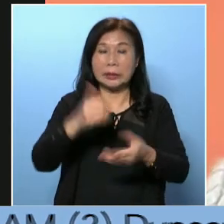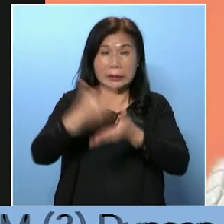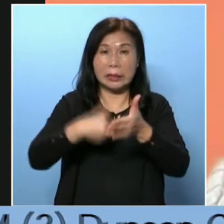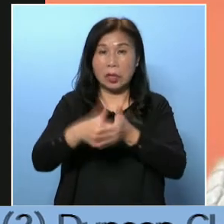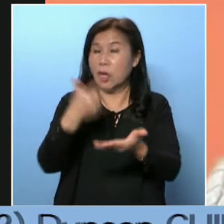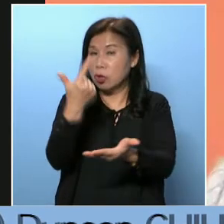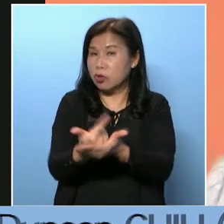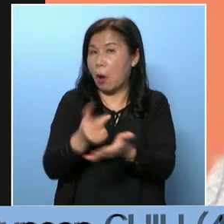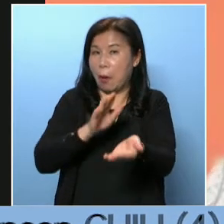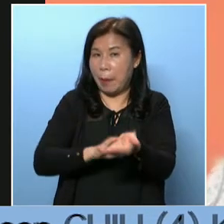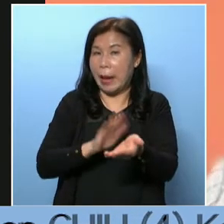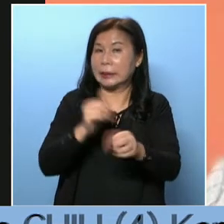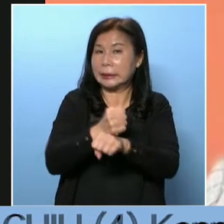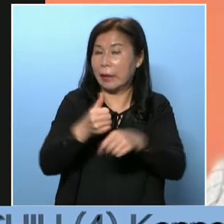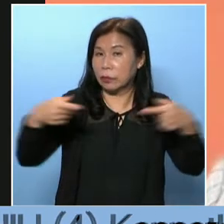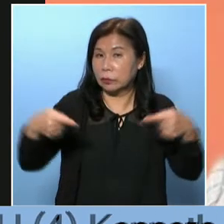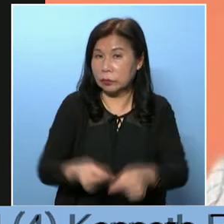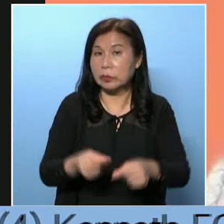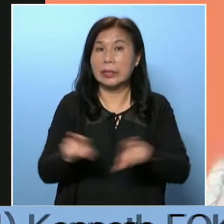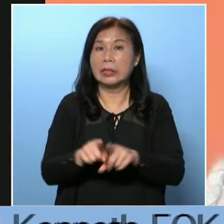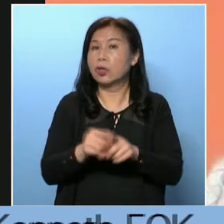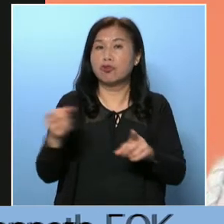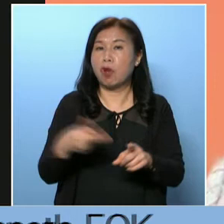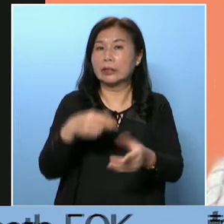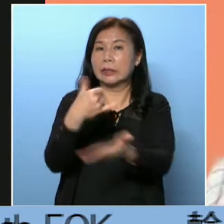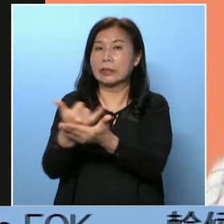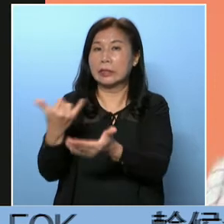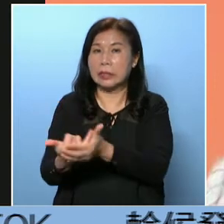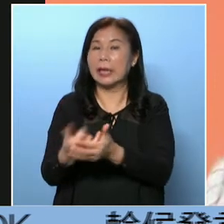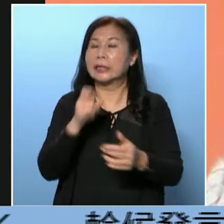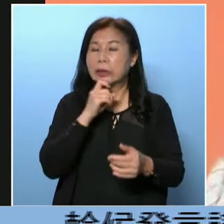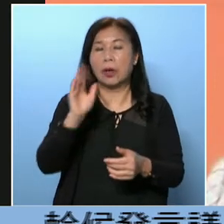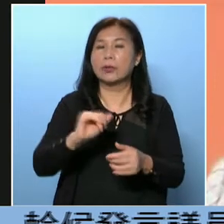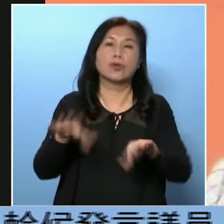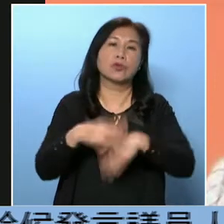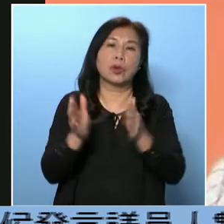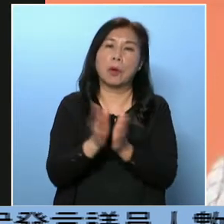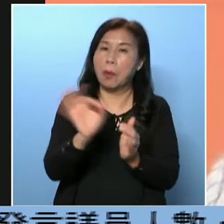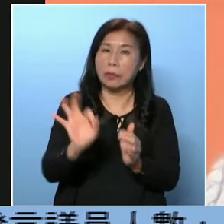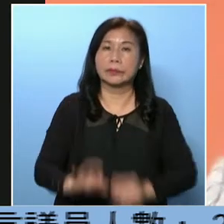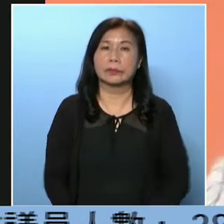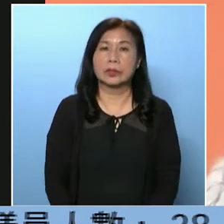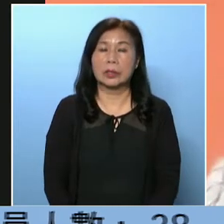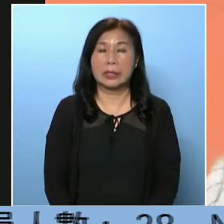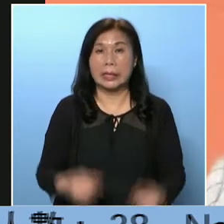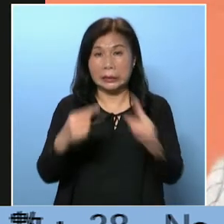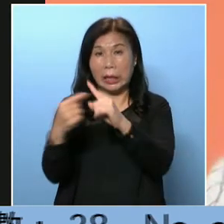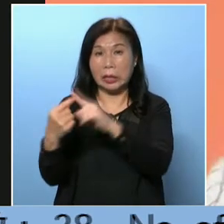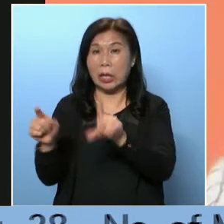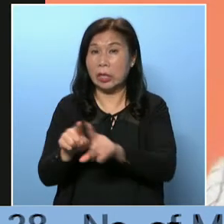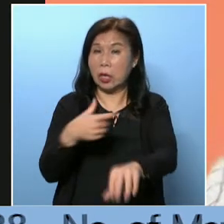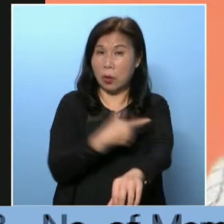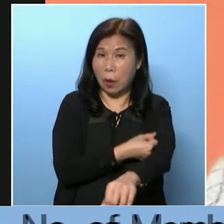Vaccination can reduce severe symptoms and prevent tragedies. It's the most reliable